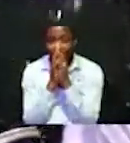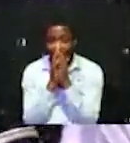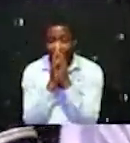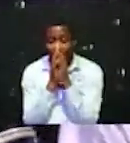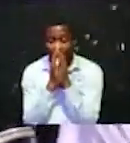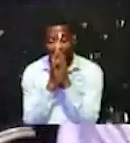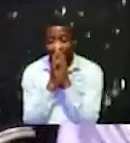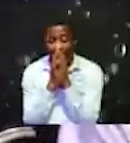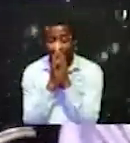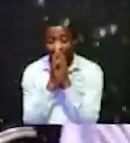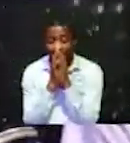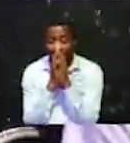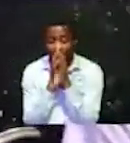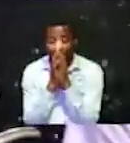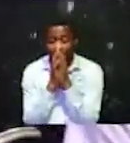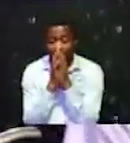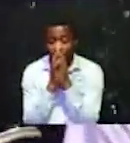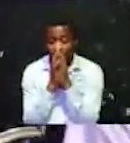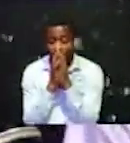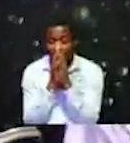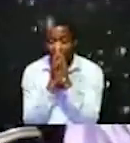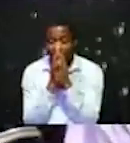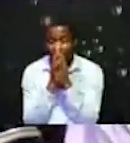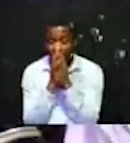Bale Zikatula Berdi Maso Talaba